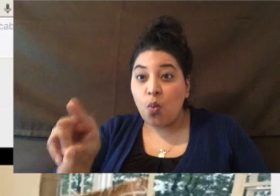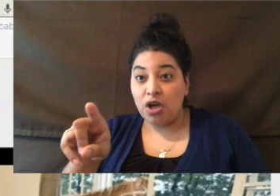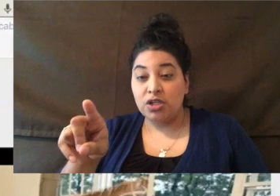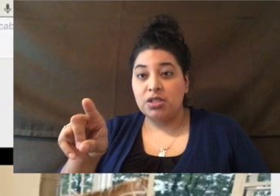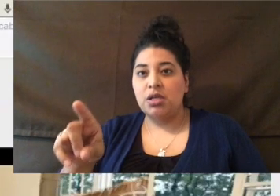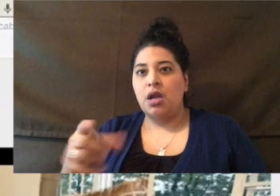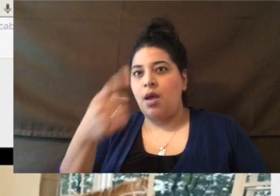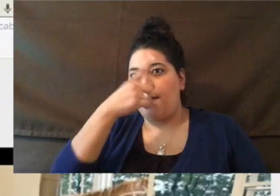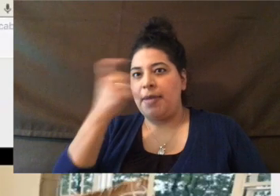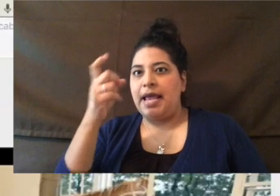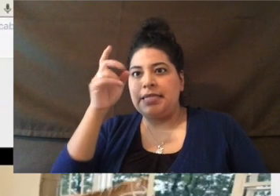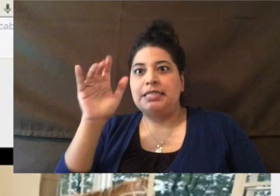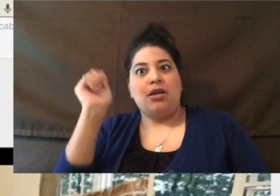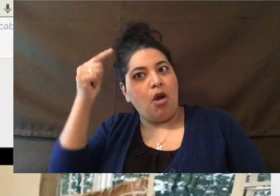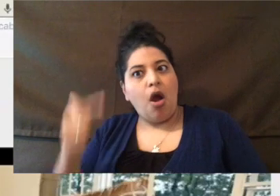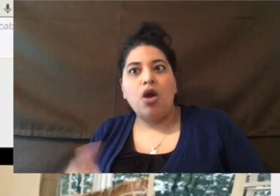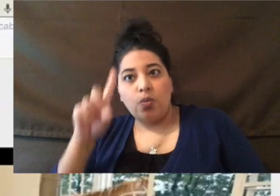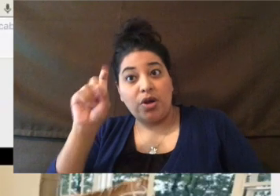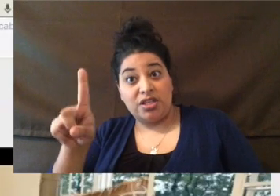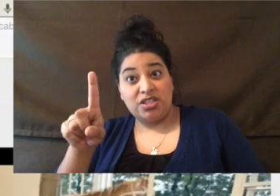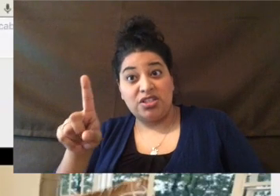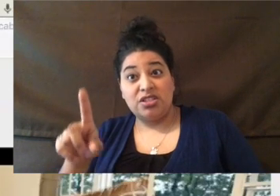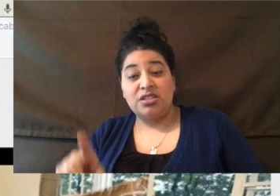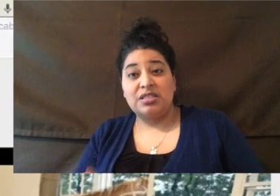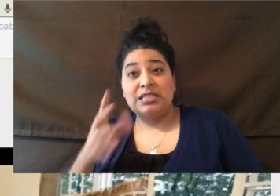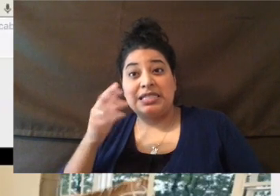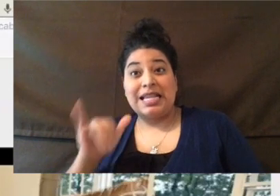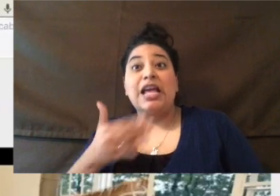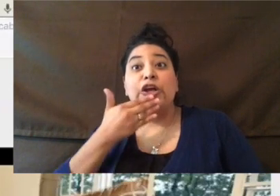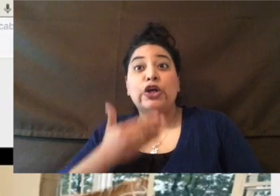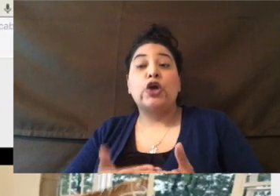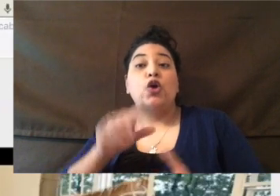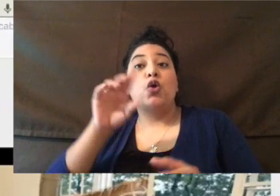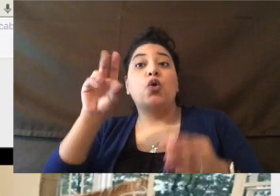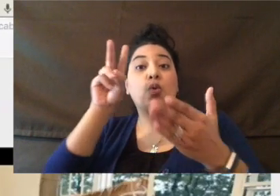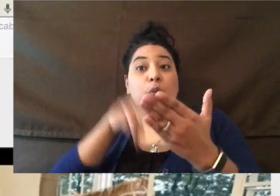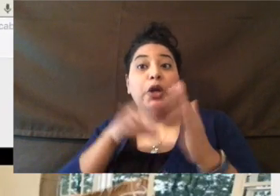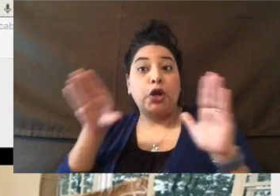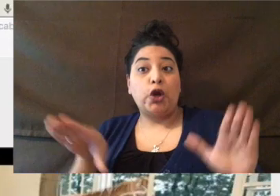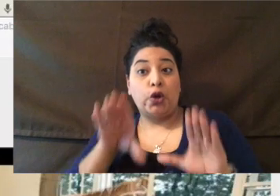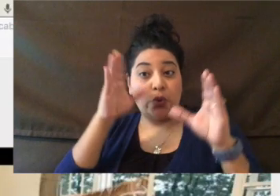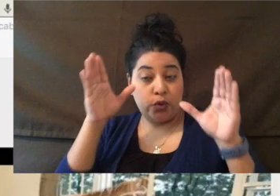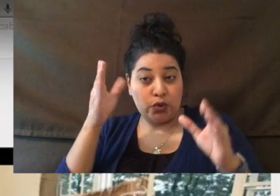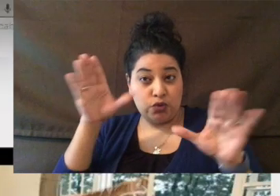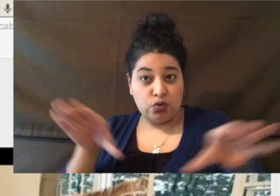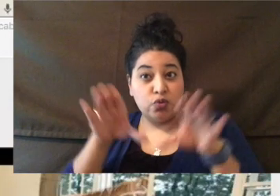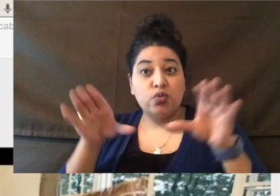do. All right, boys and girls, your turn. Head to your Google Classroom for your assignment.